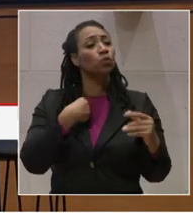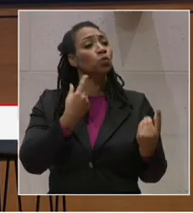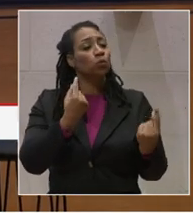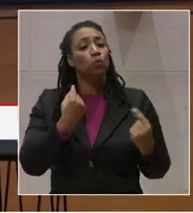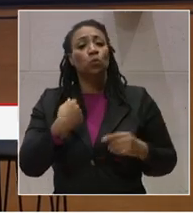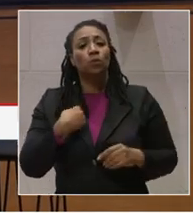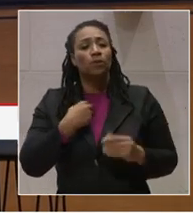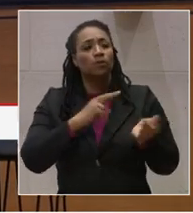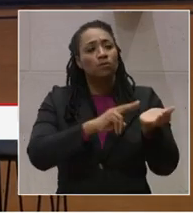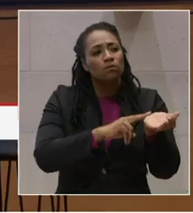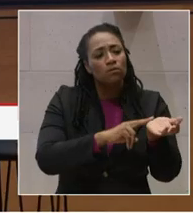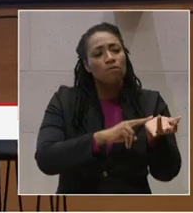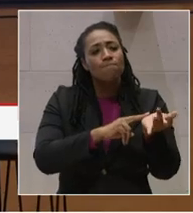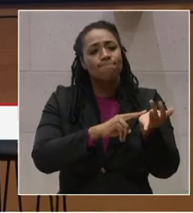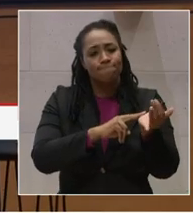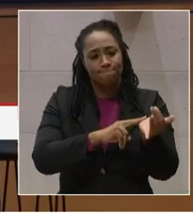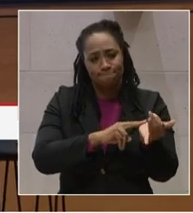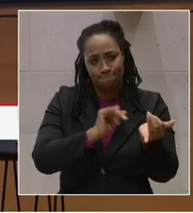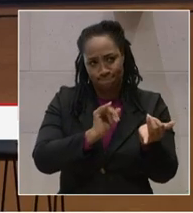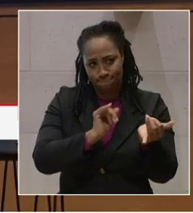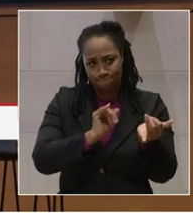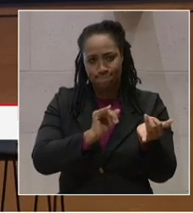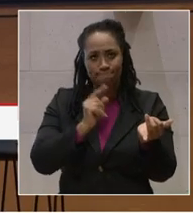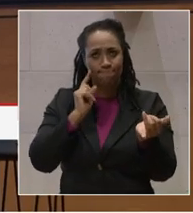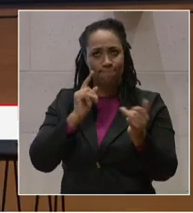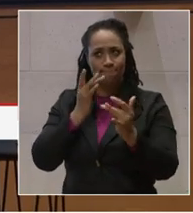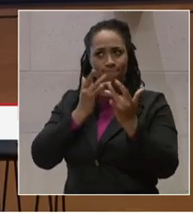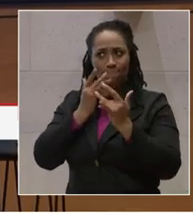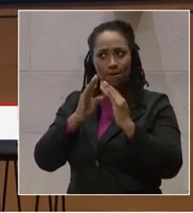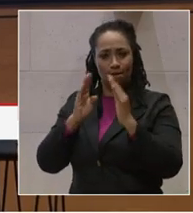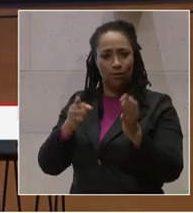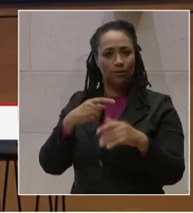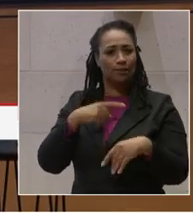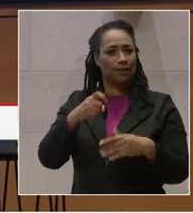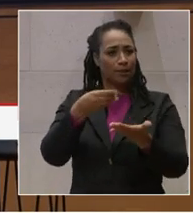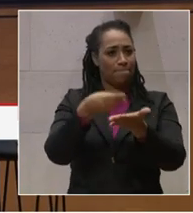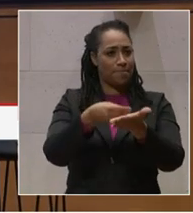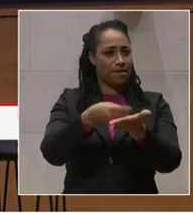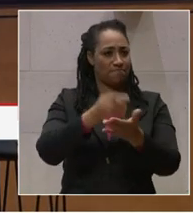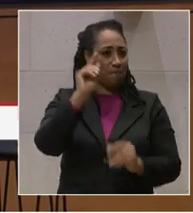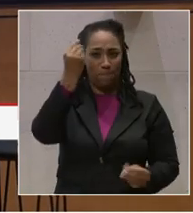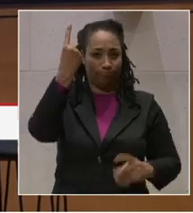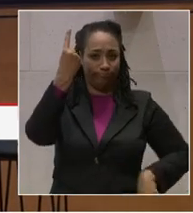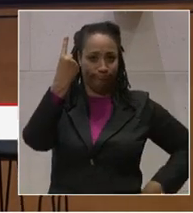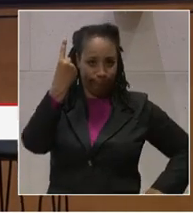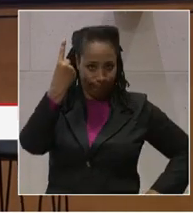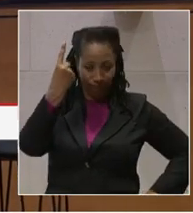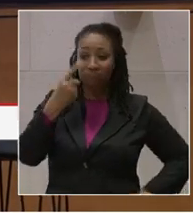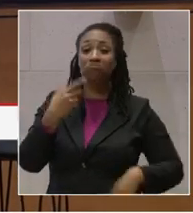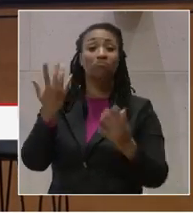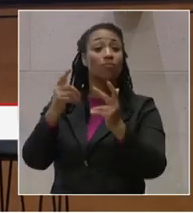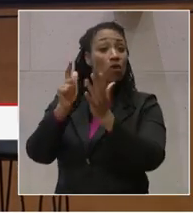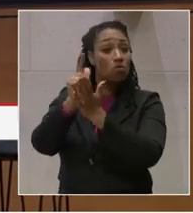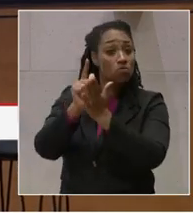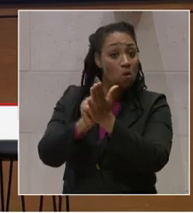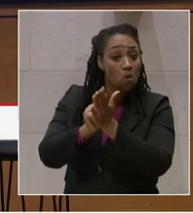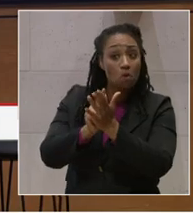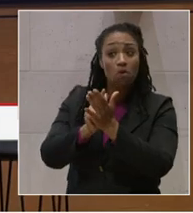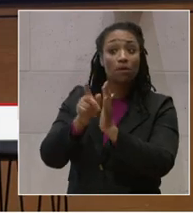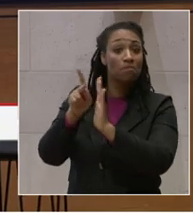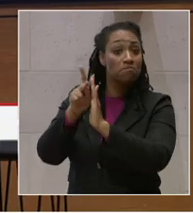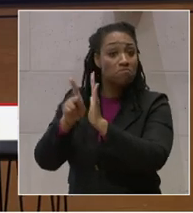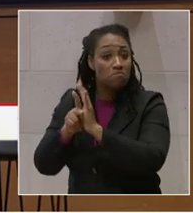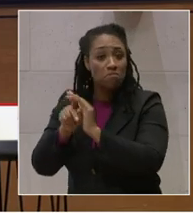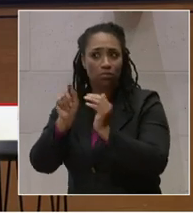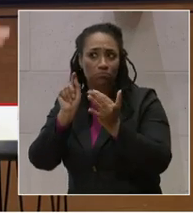investment, that we are making sure that the laws and policies, some of which were developed to address